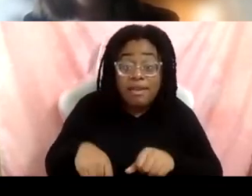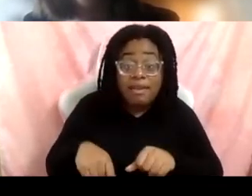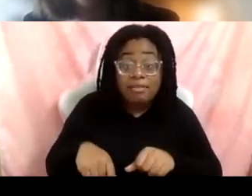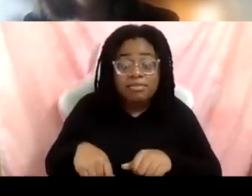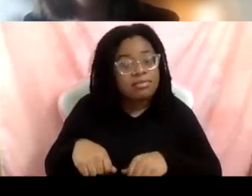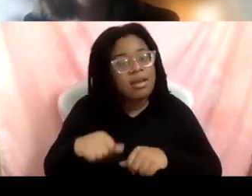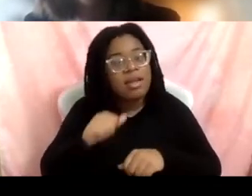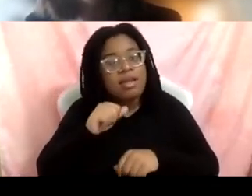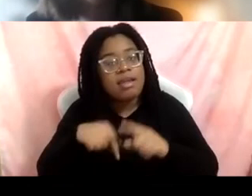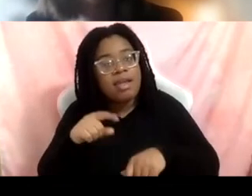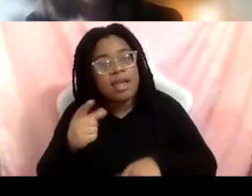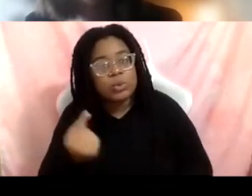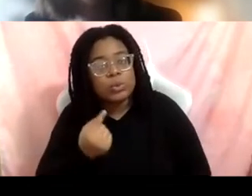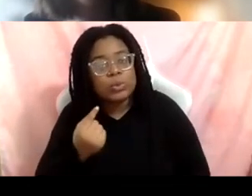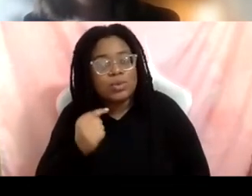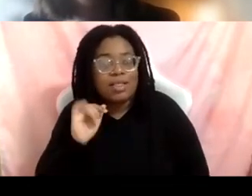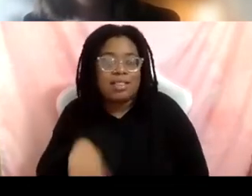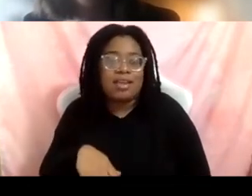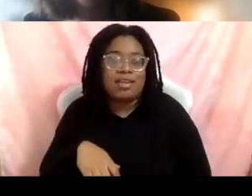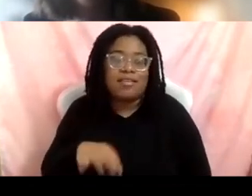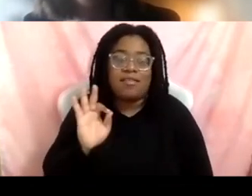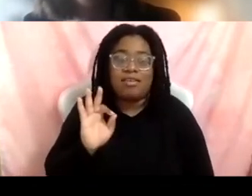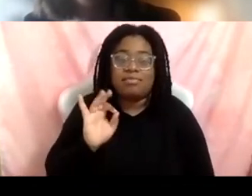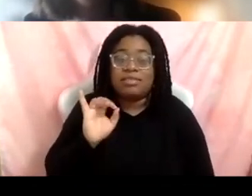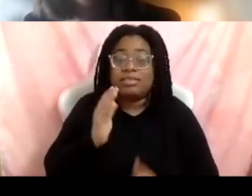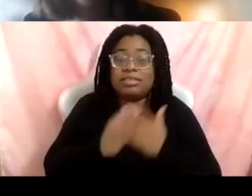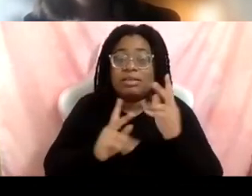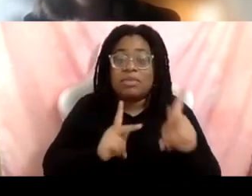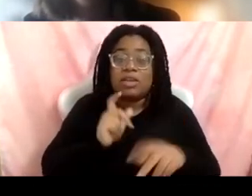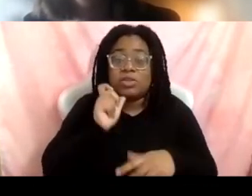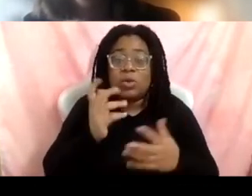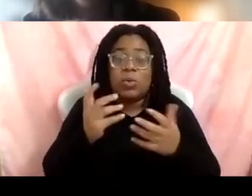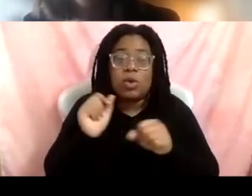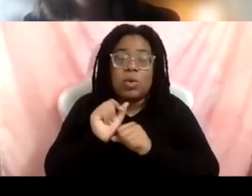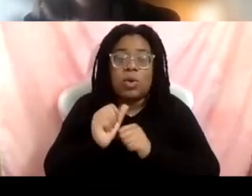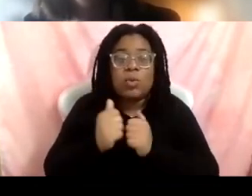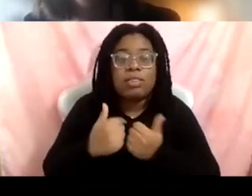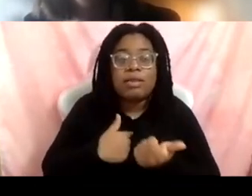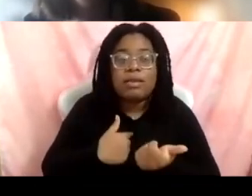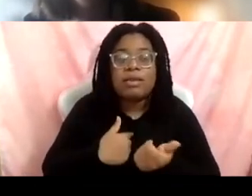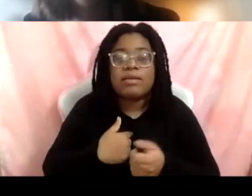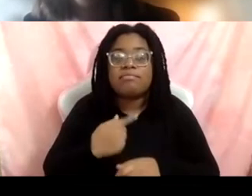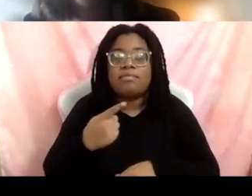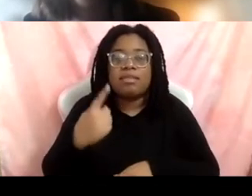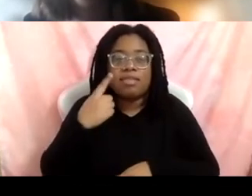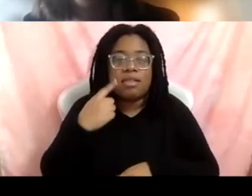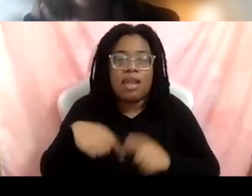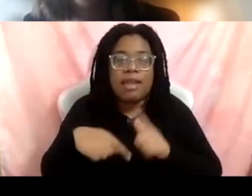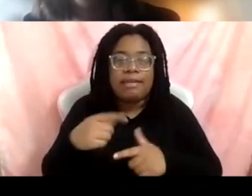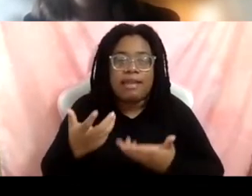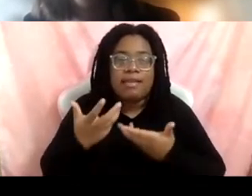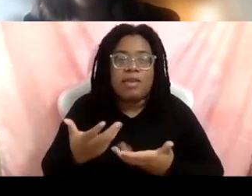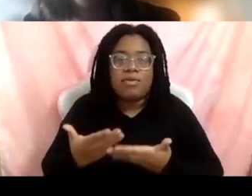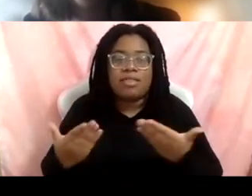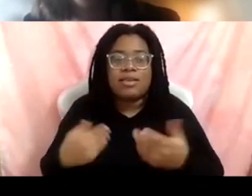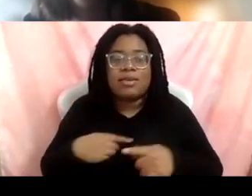do. Because I found that there were some people that didn't want to work with me because they thought I couldn't carry things. But it was like, who wants